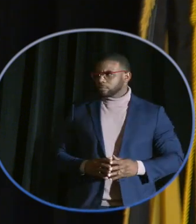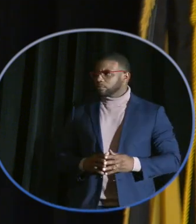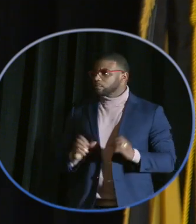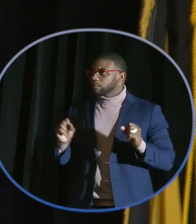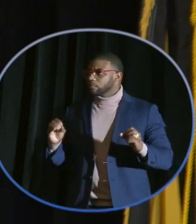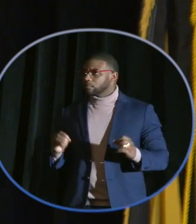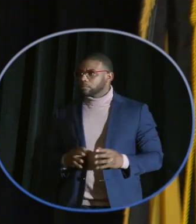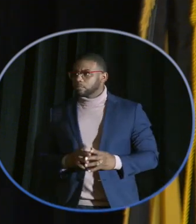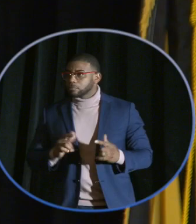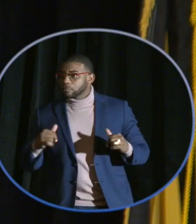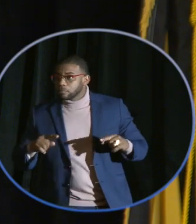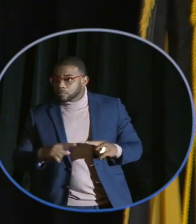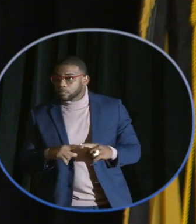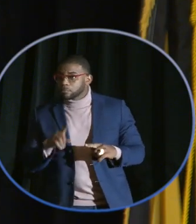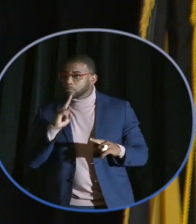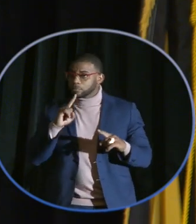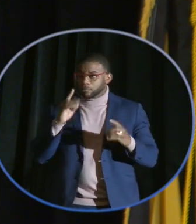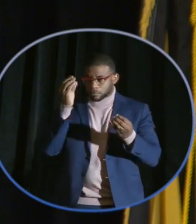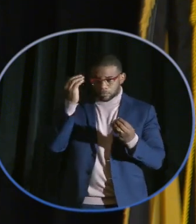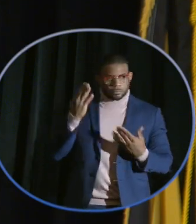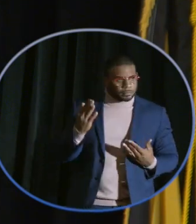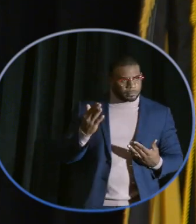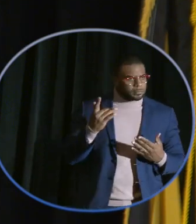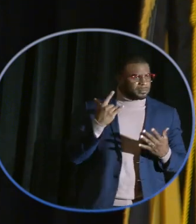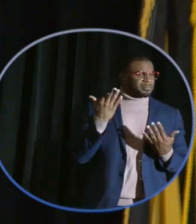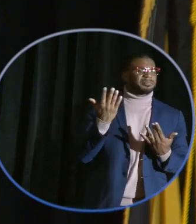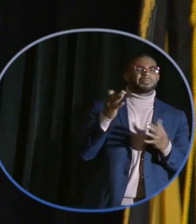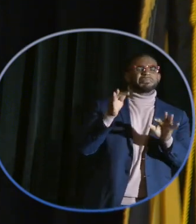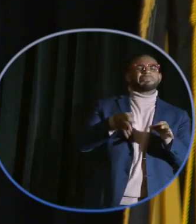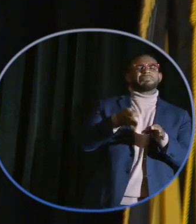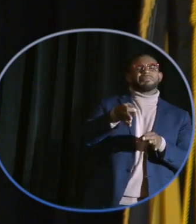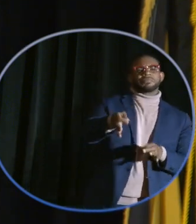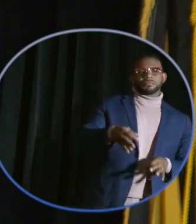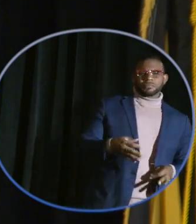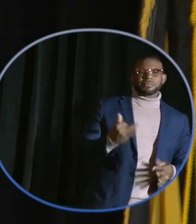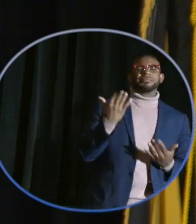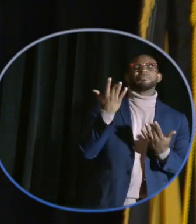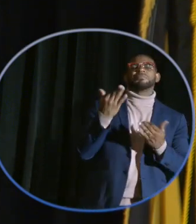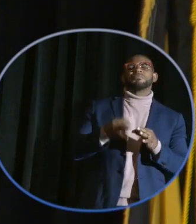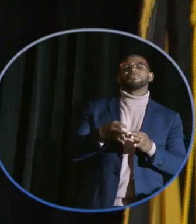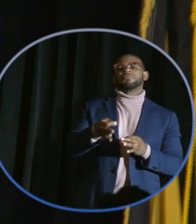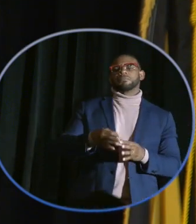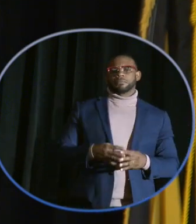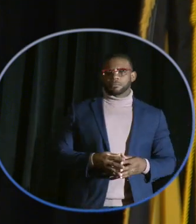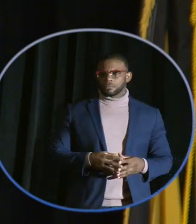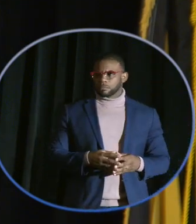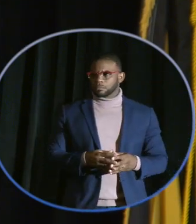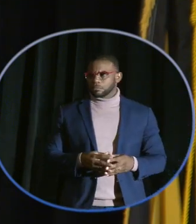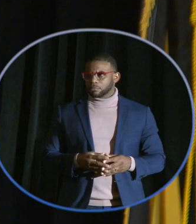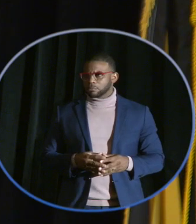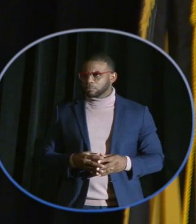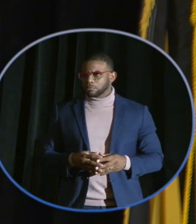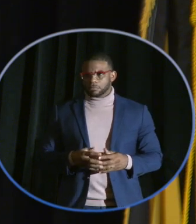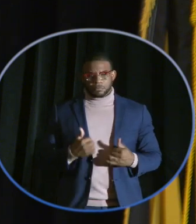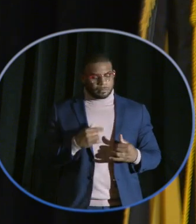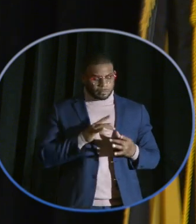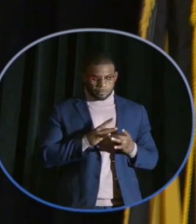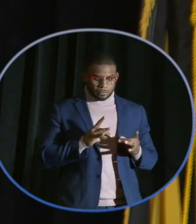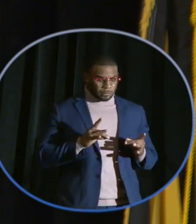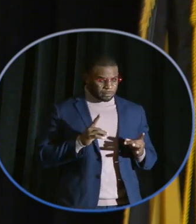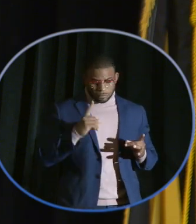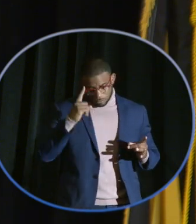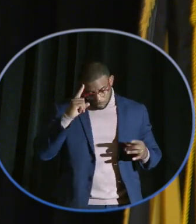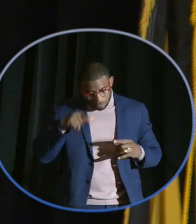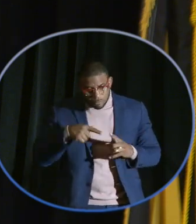So when we are being told, well, just wait, just wait, I say,